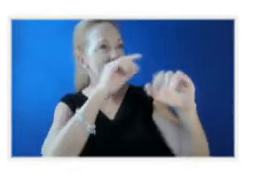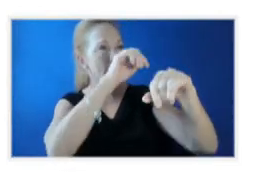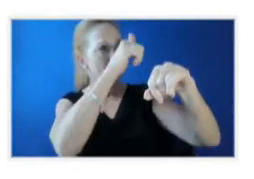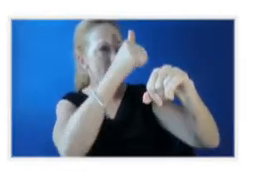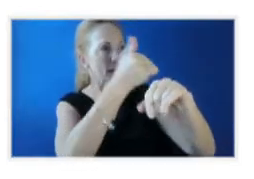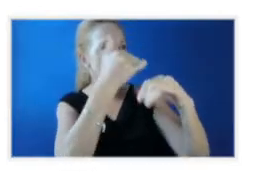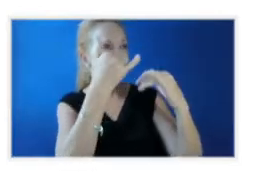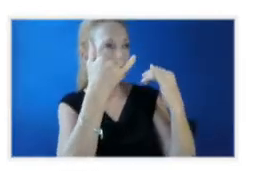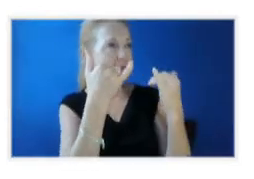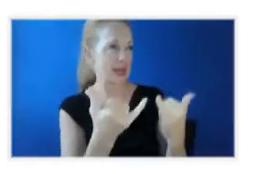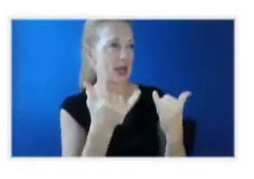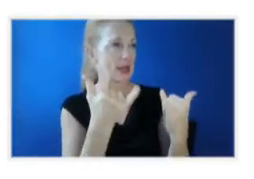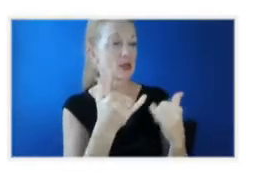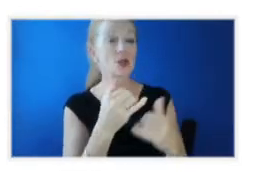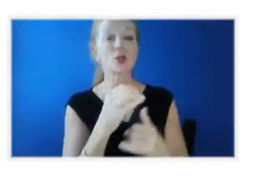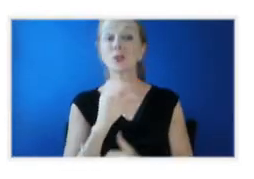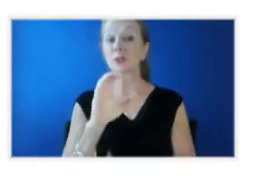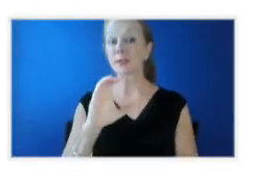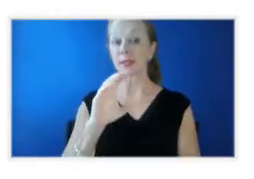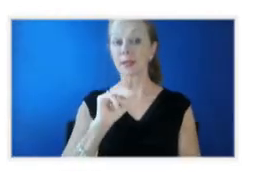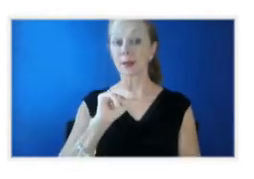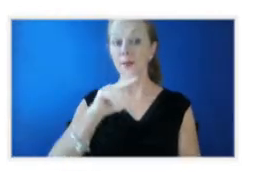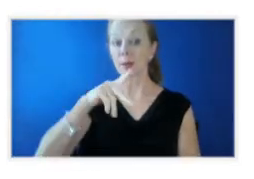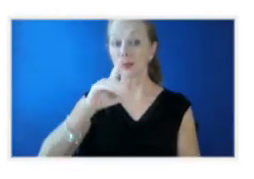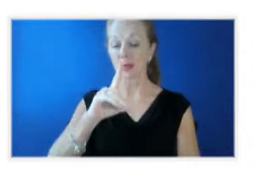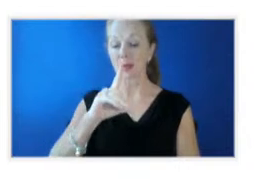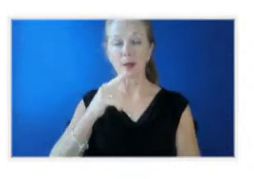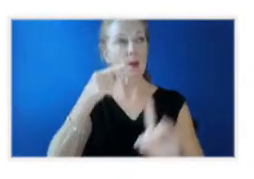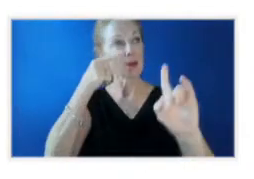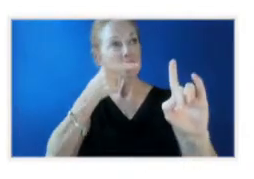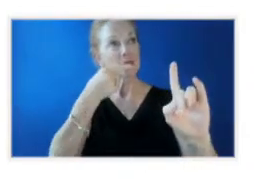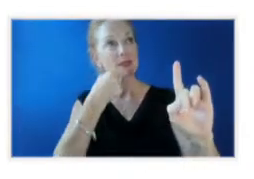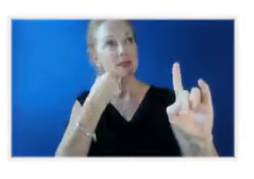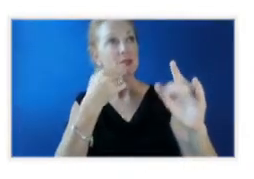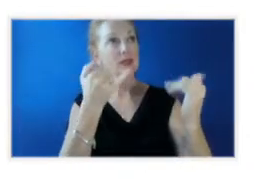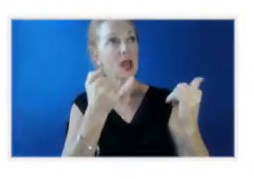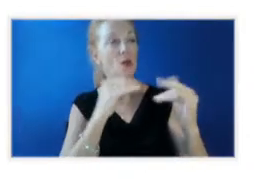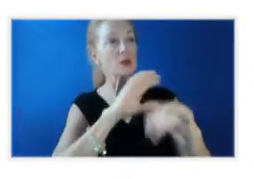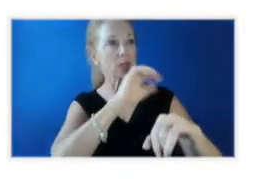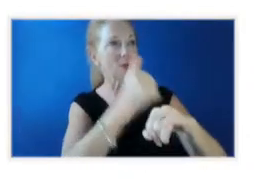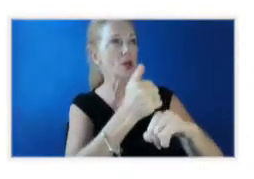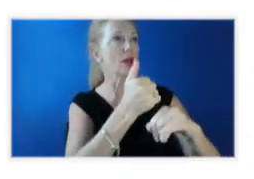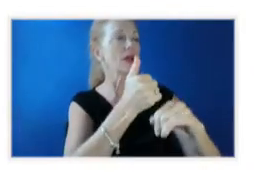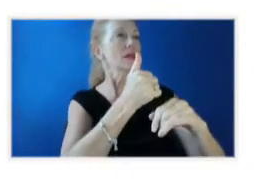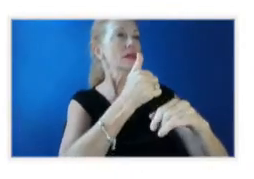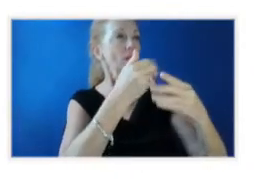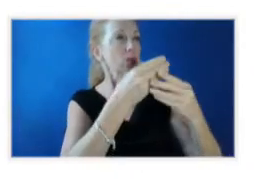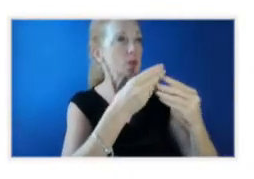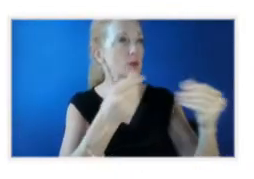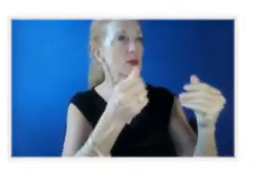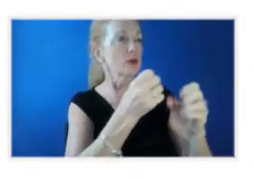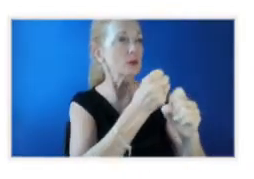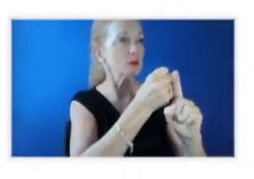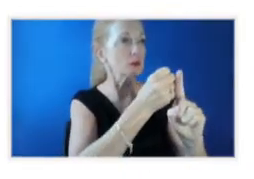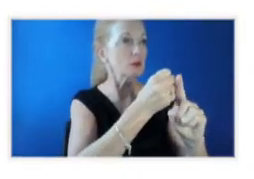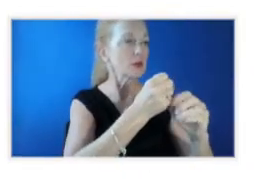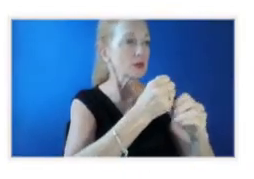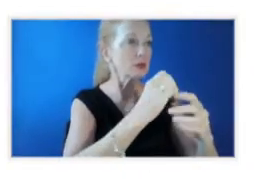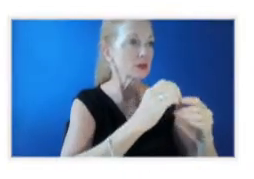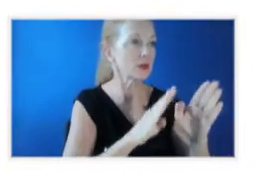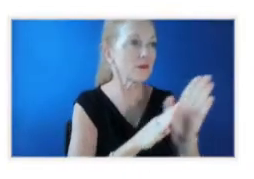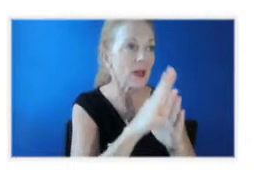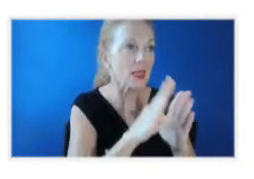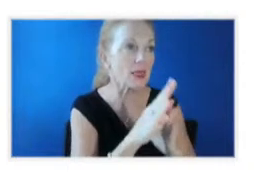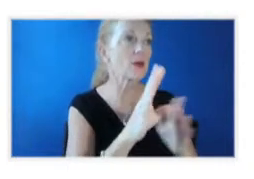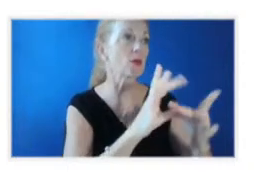era. So CMPD's mission now states that CMPD will implement solutions and expand collaborative relationships